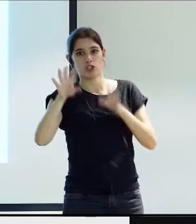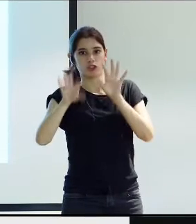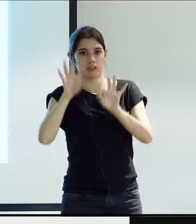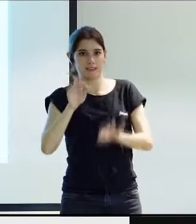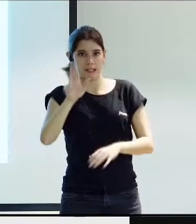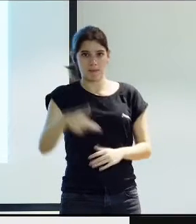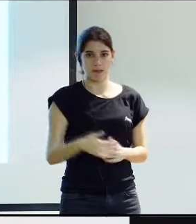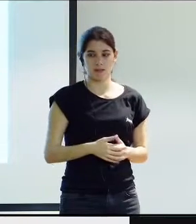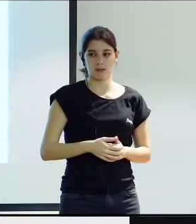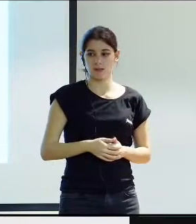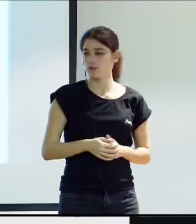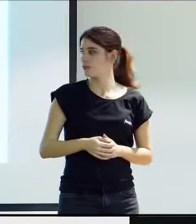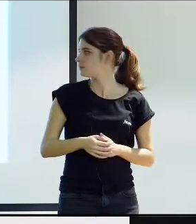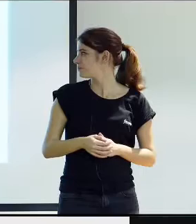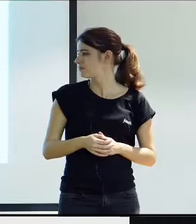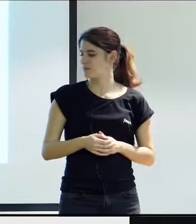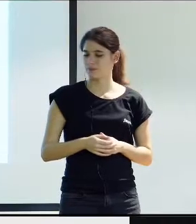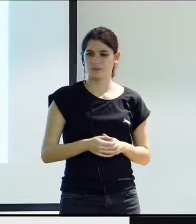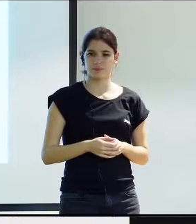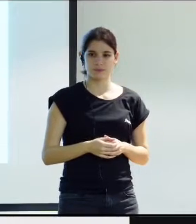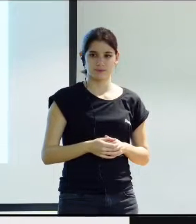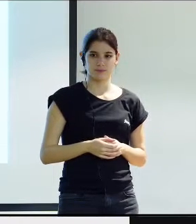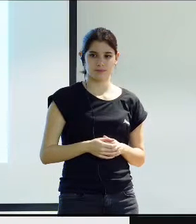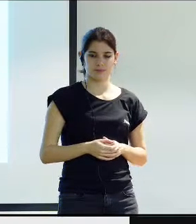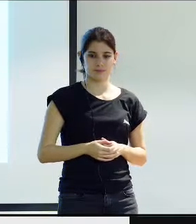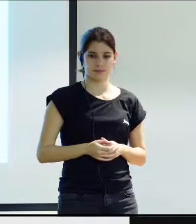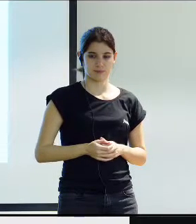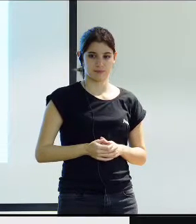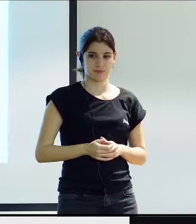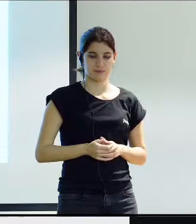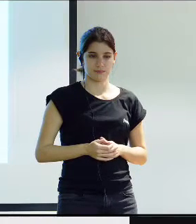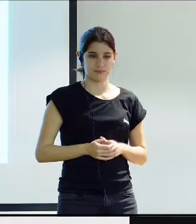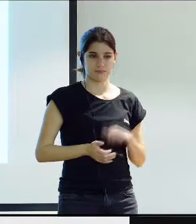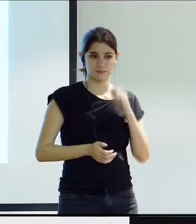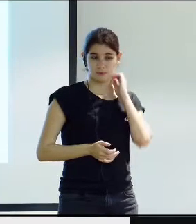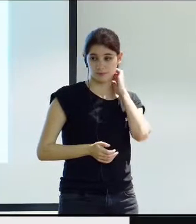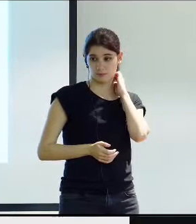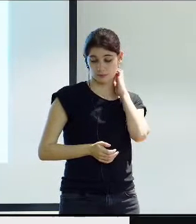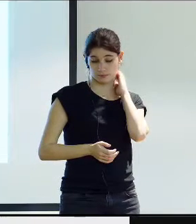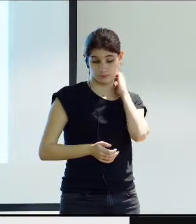And the right thereby to live